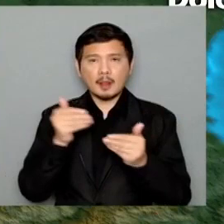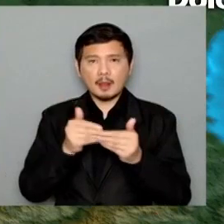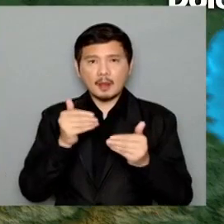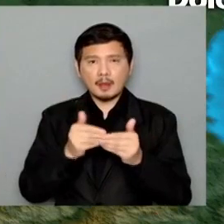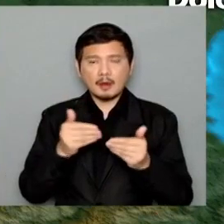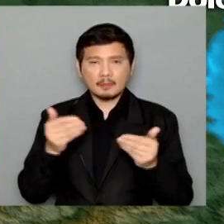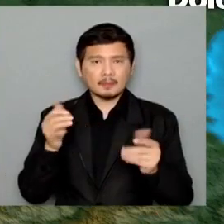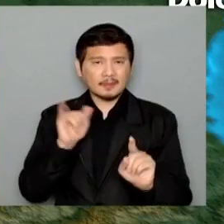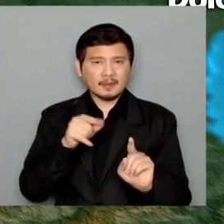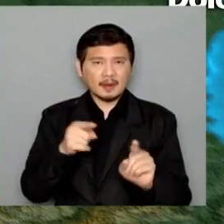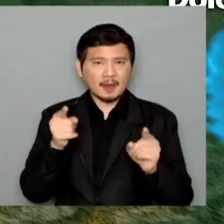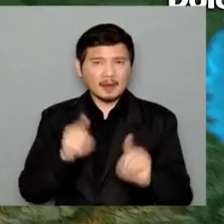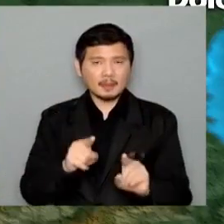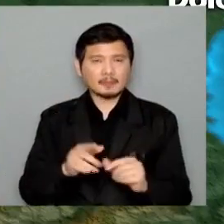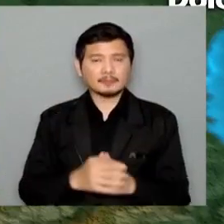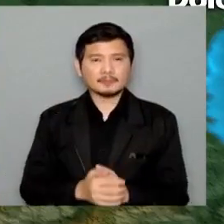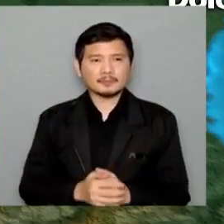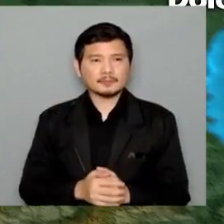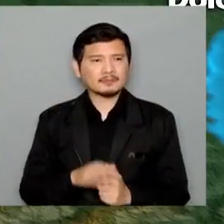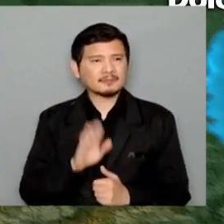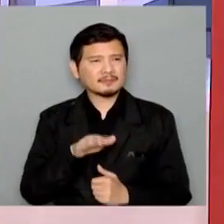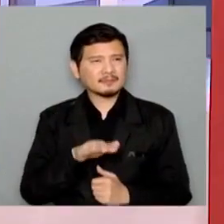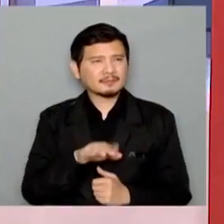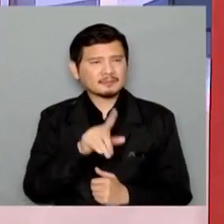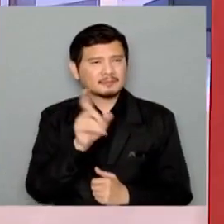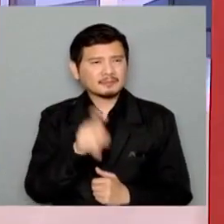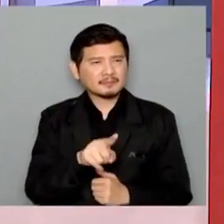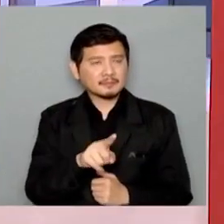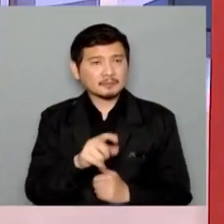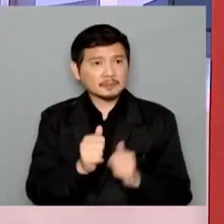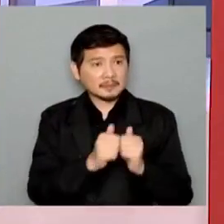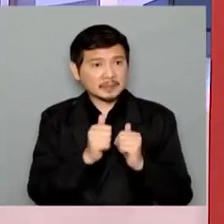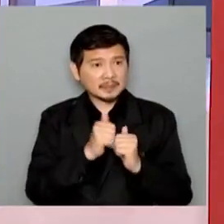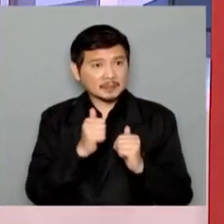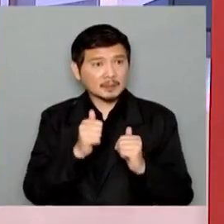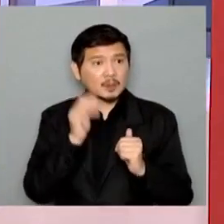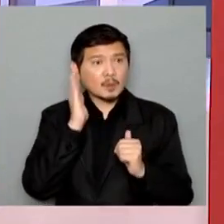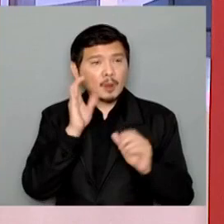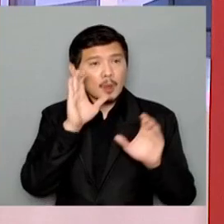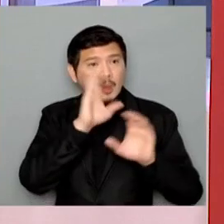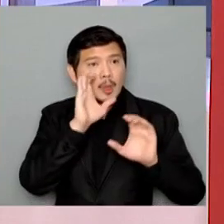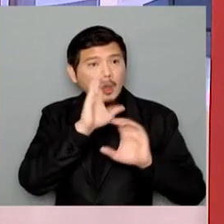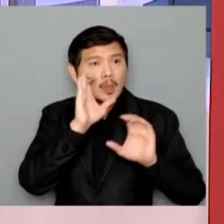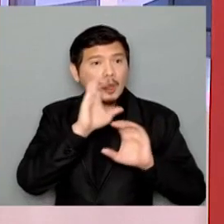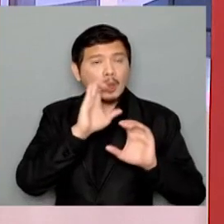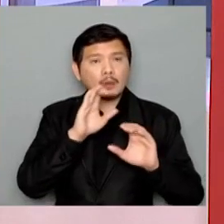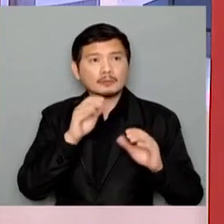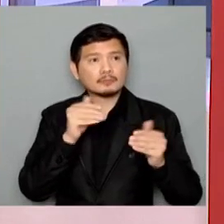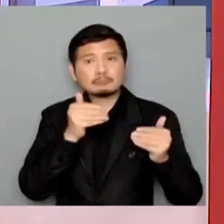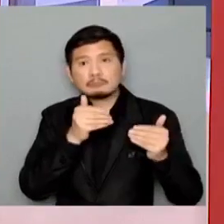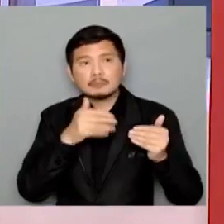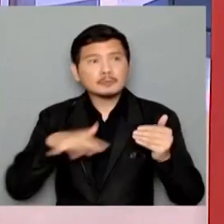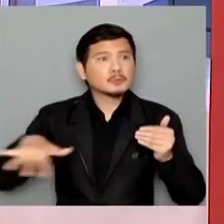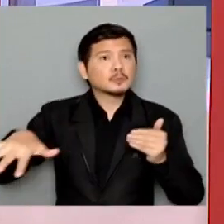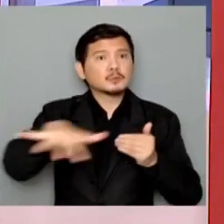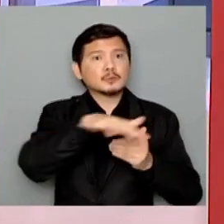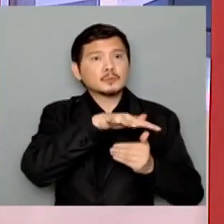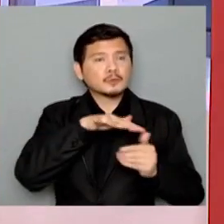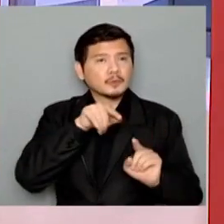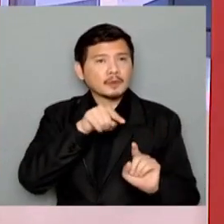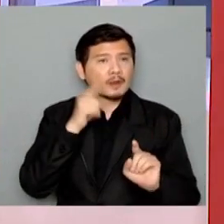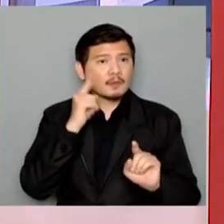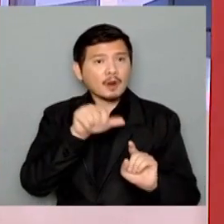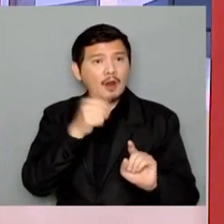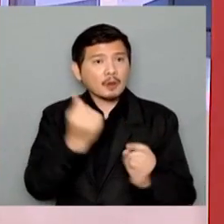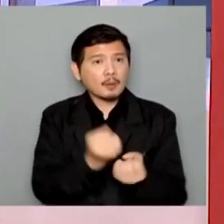Carmina. And because of what happened, Bianca, are they also scouring the area for other possible landmines? That's